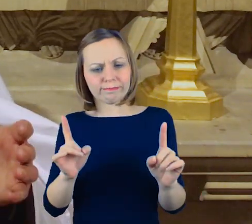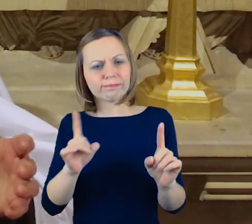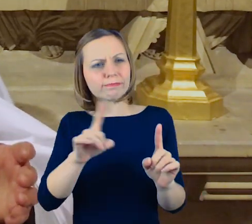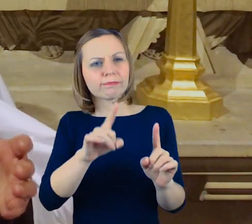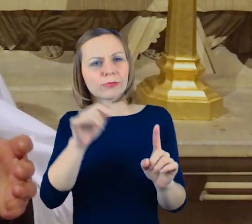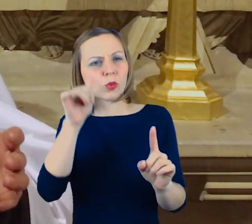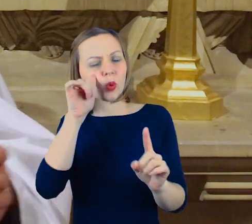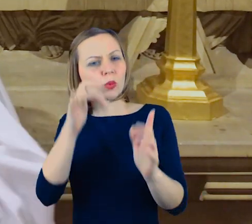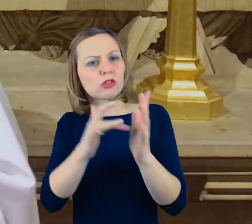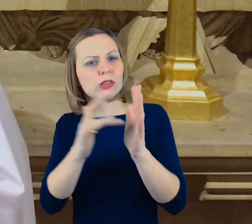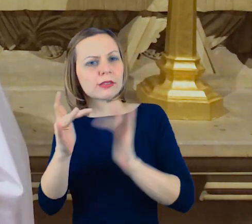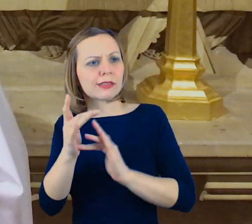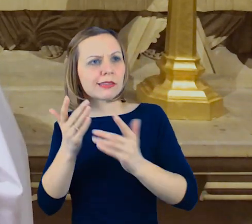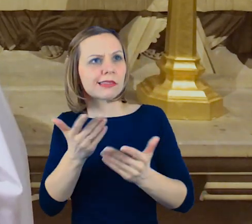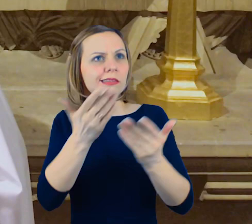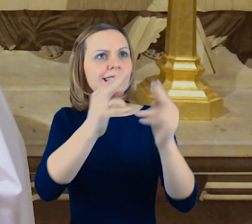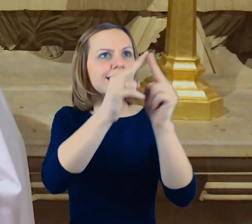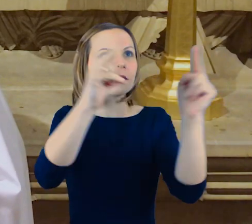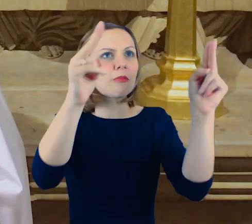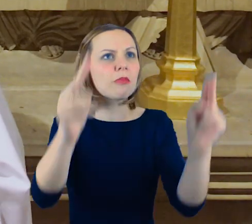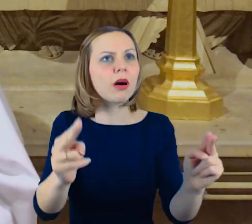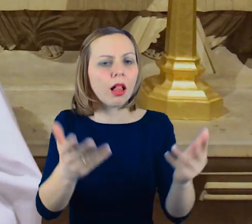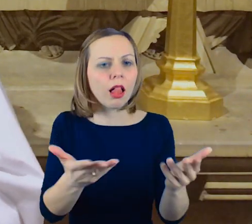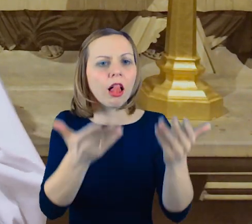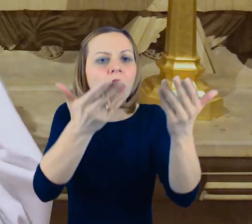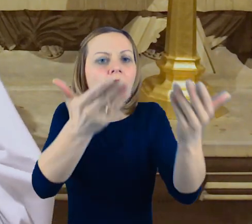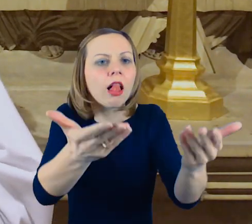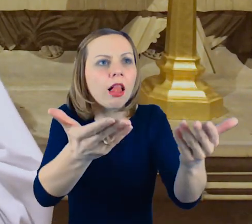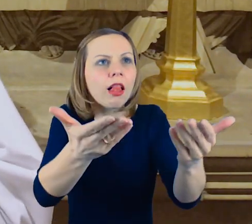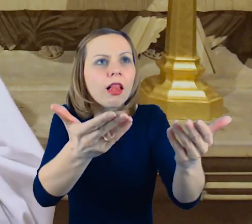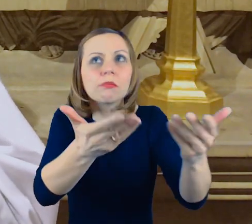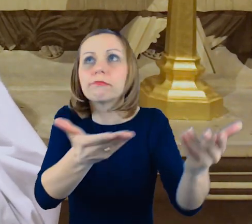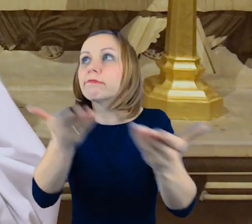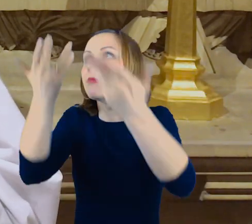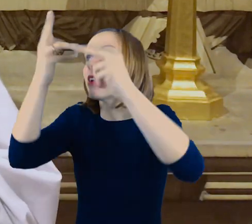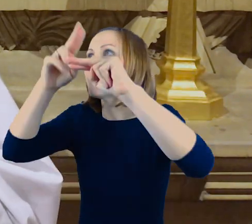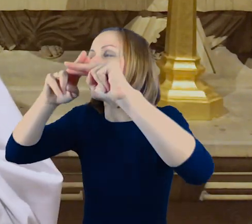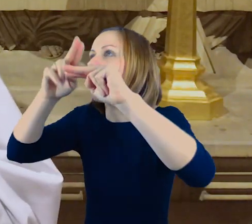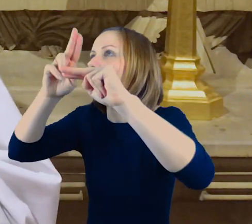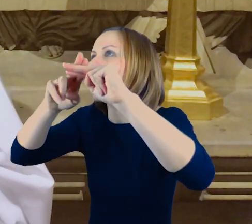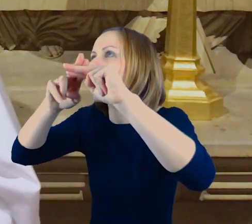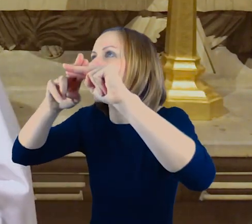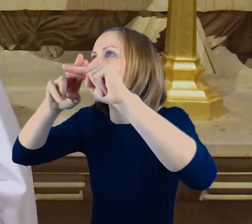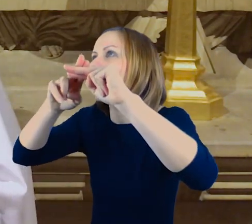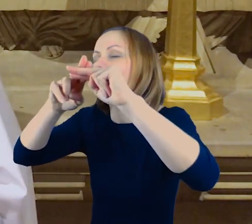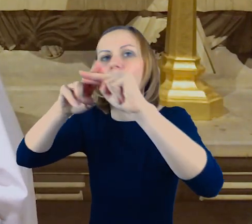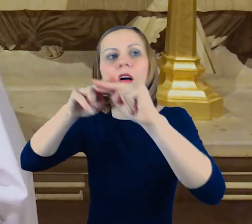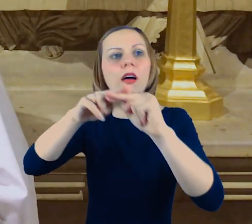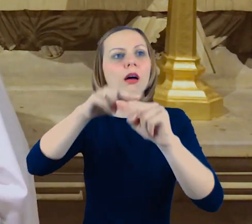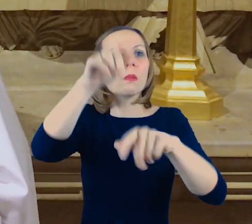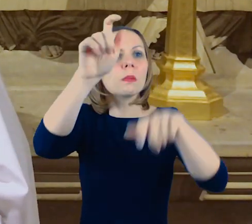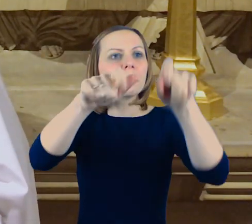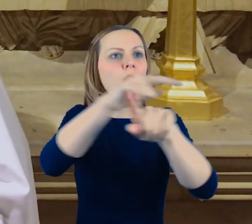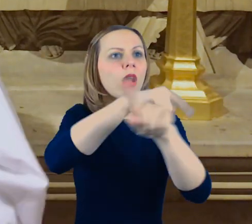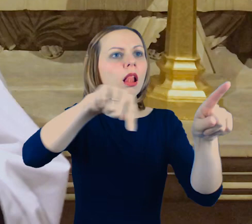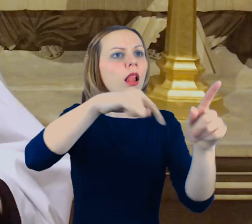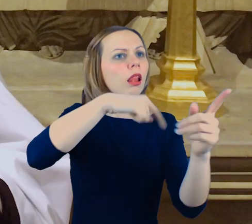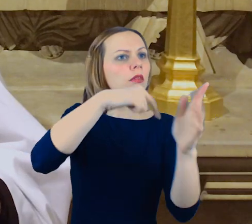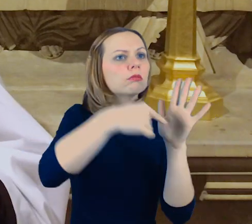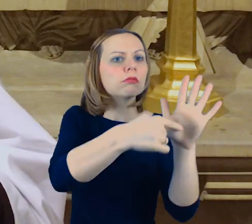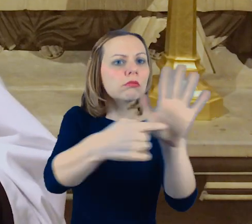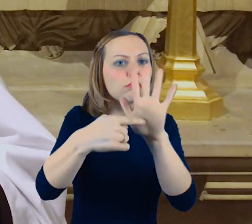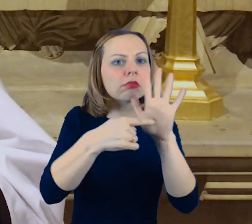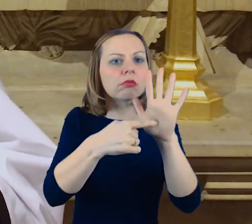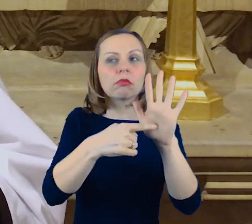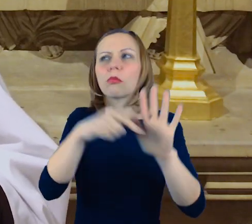was presented in the temple, when he was offered to the Father and shown to his people. As a sign